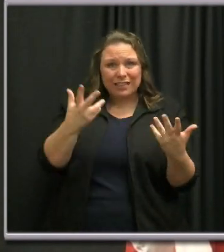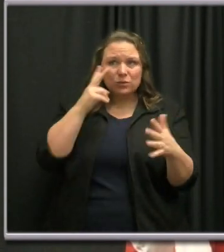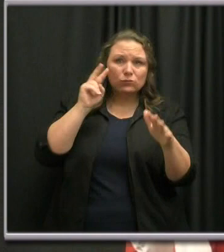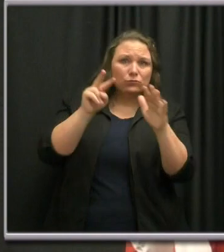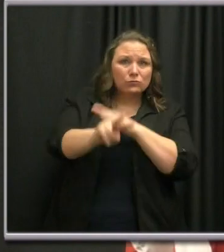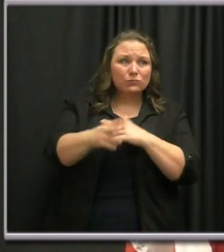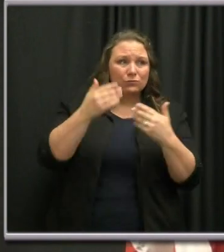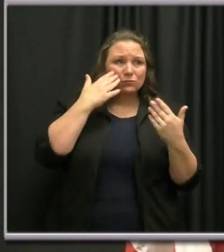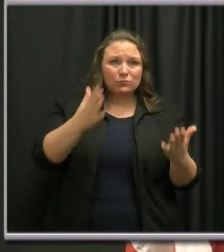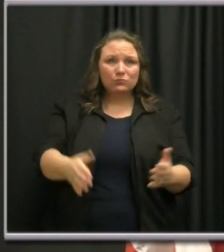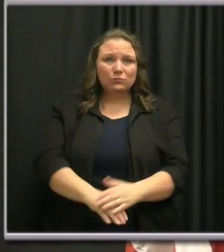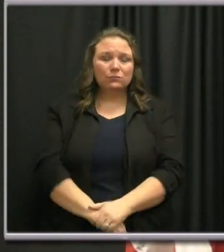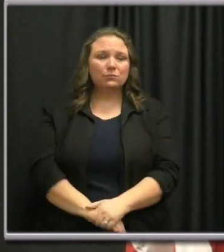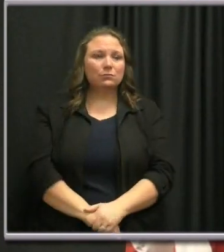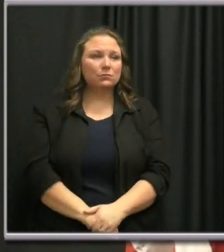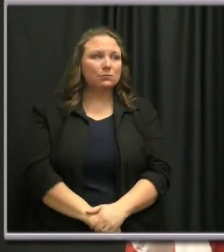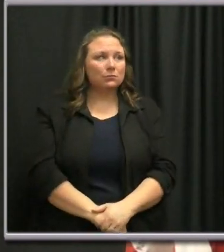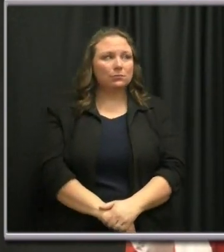Nashville?